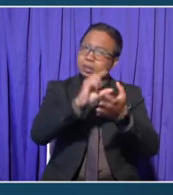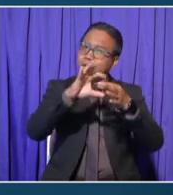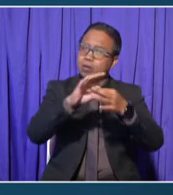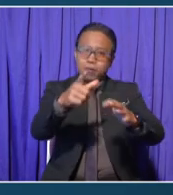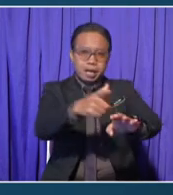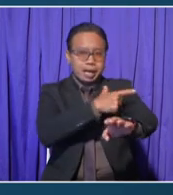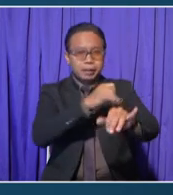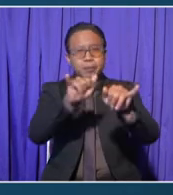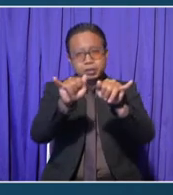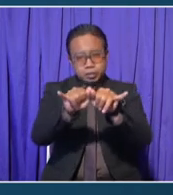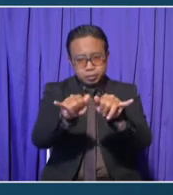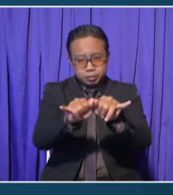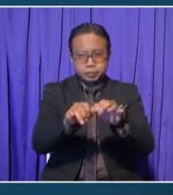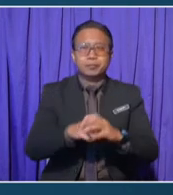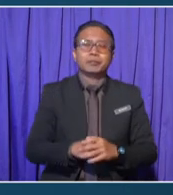measurement.